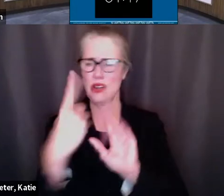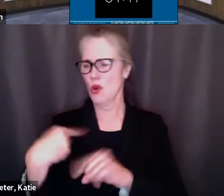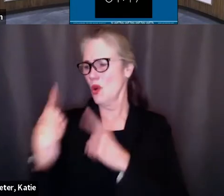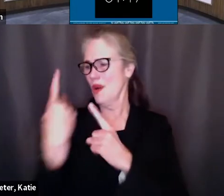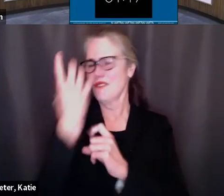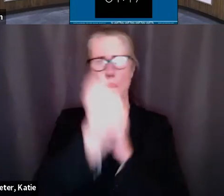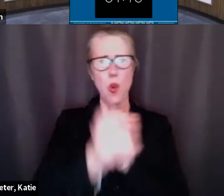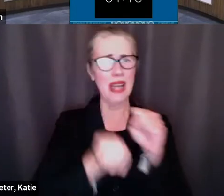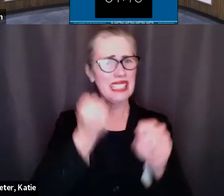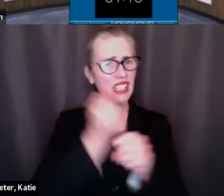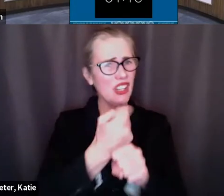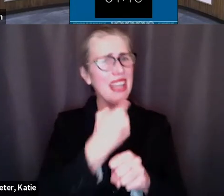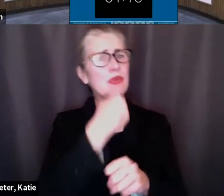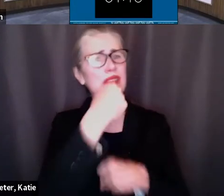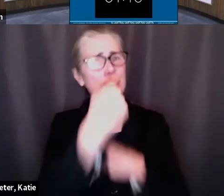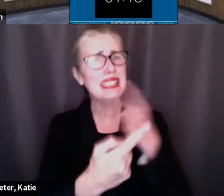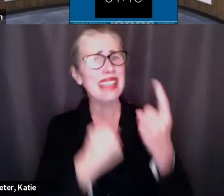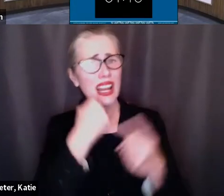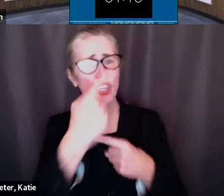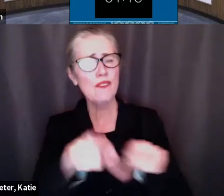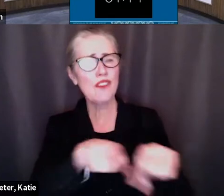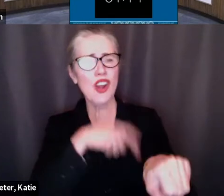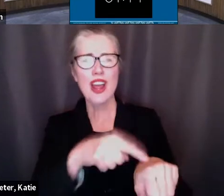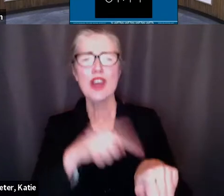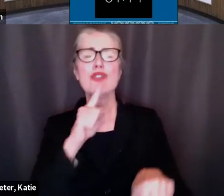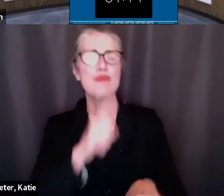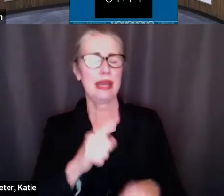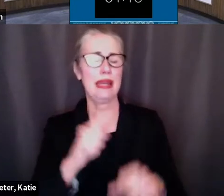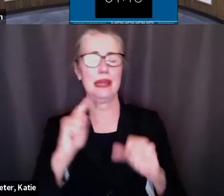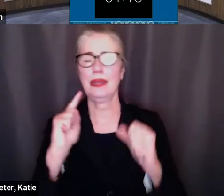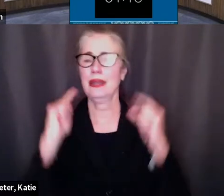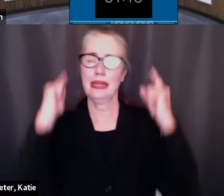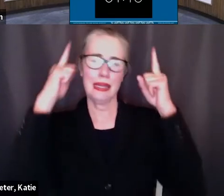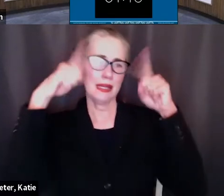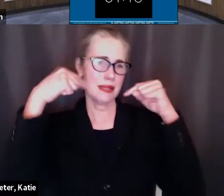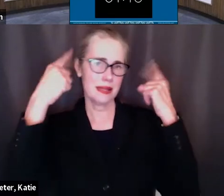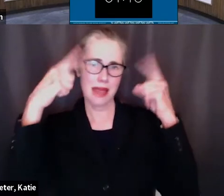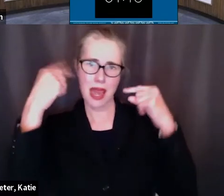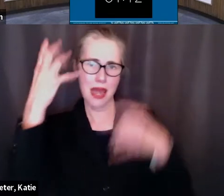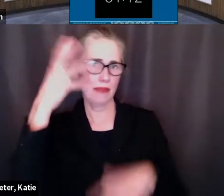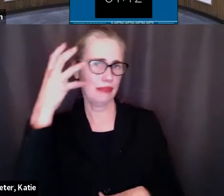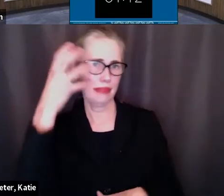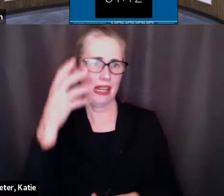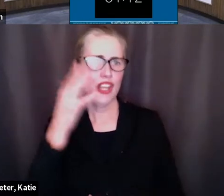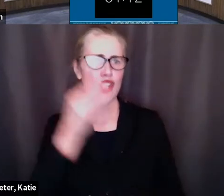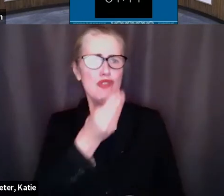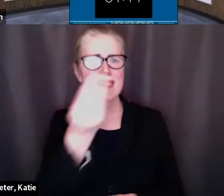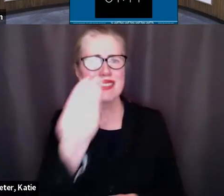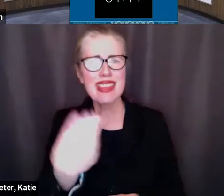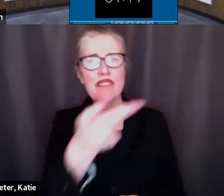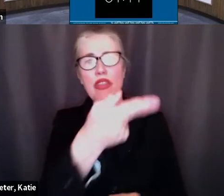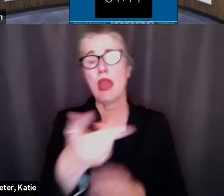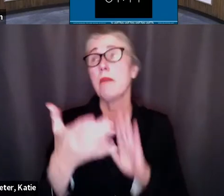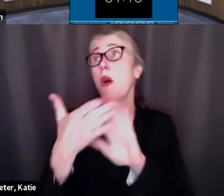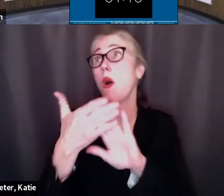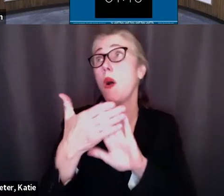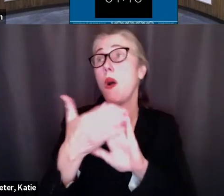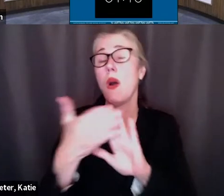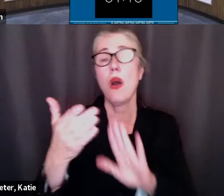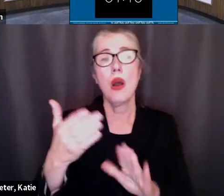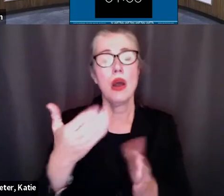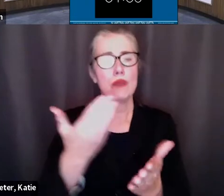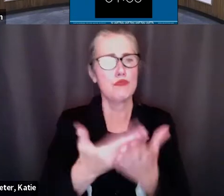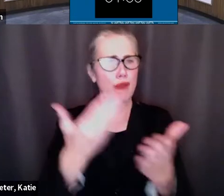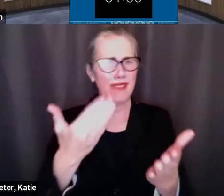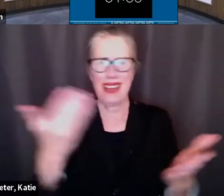comment for a long time so it's it's insane that there's that you we're giving them so much credibility when this is